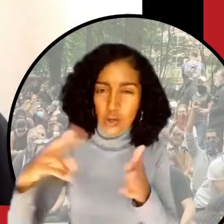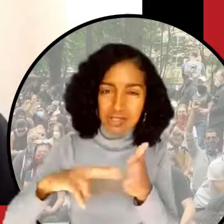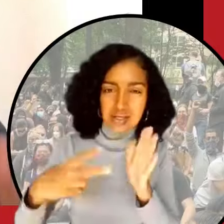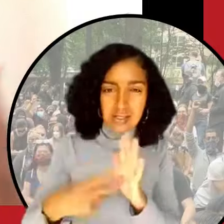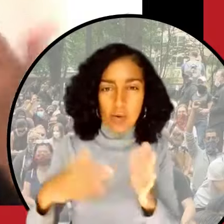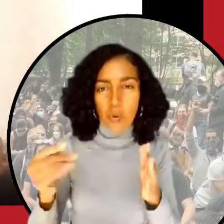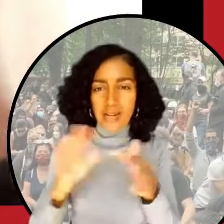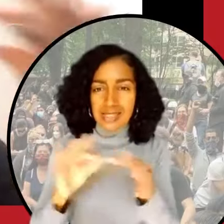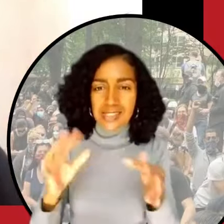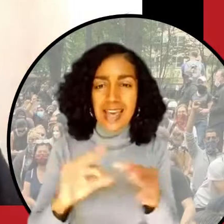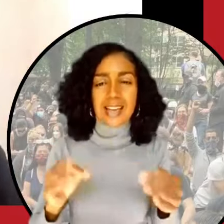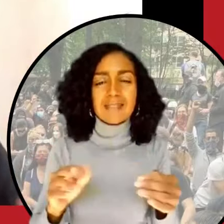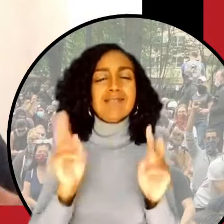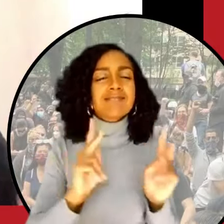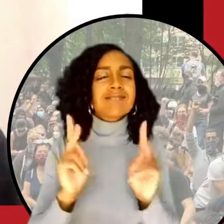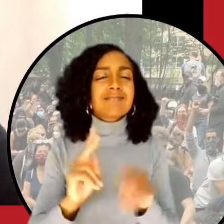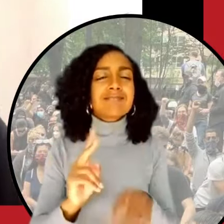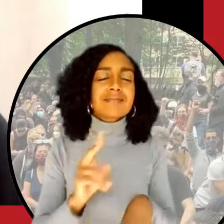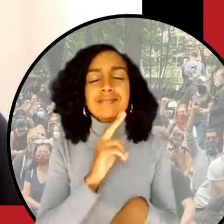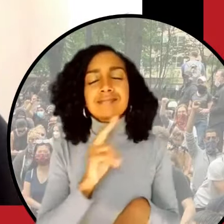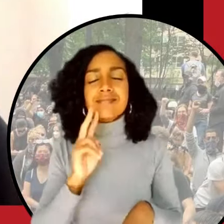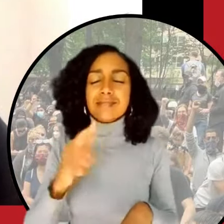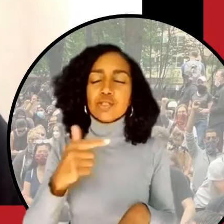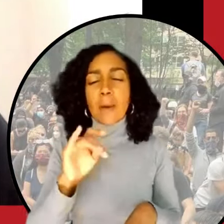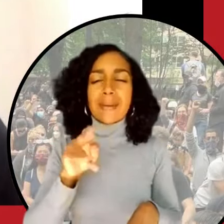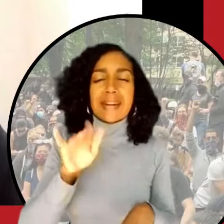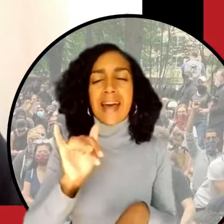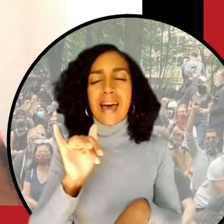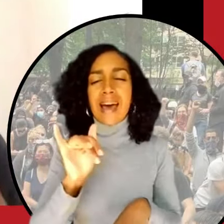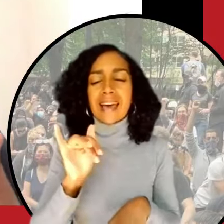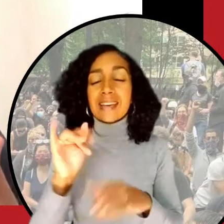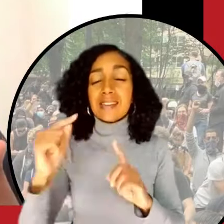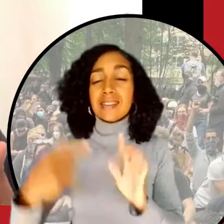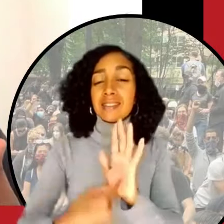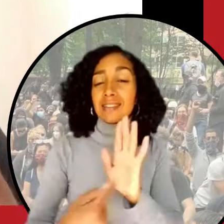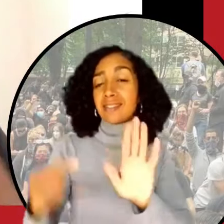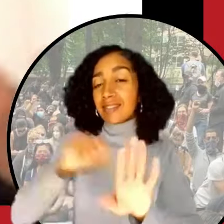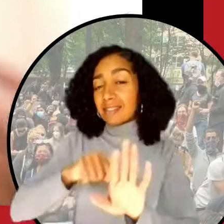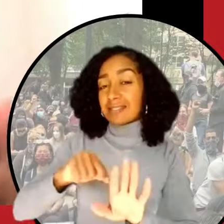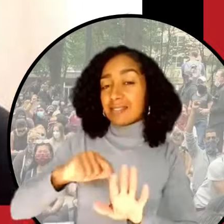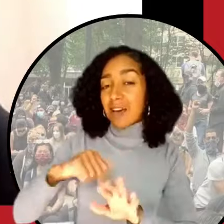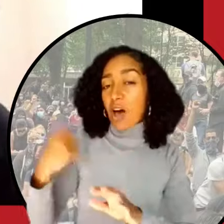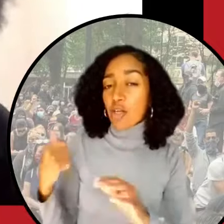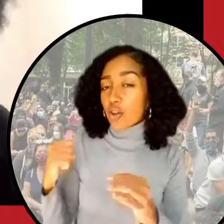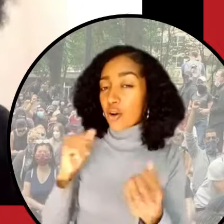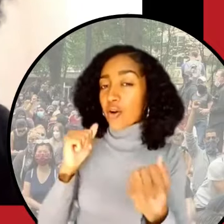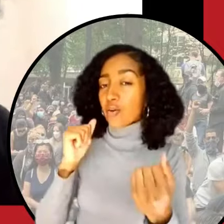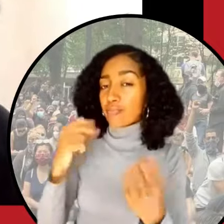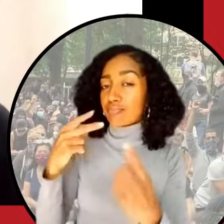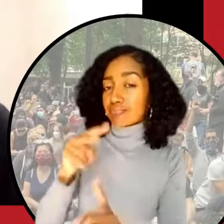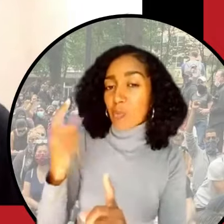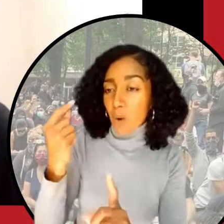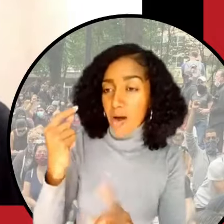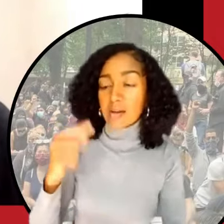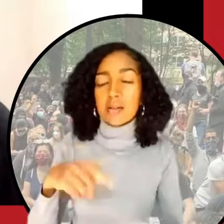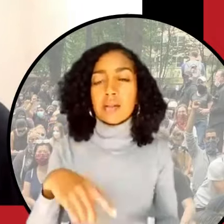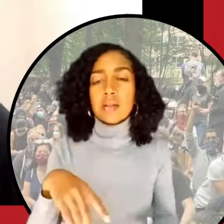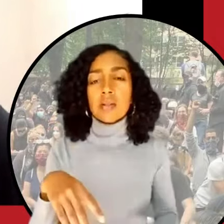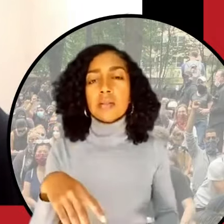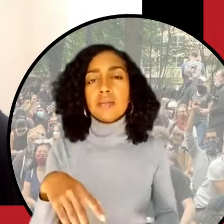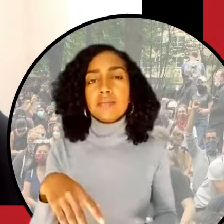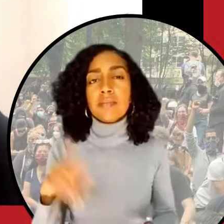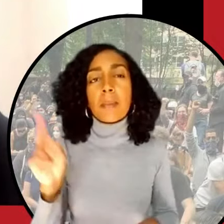Gemini fashion, that the flip side of that argument, though, is that no one is arguing, especially those